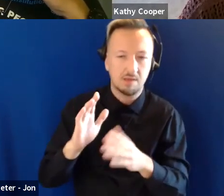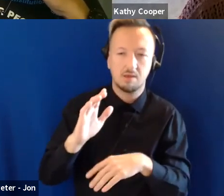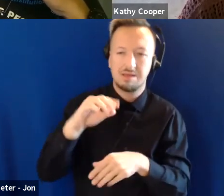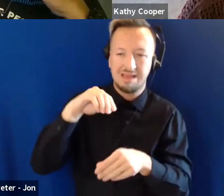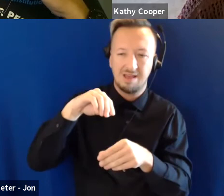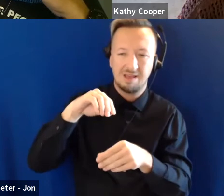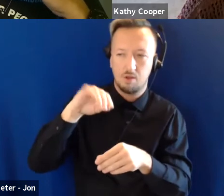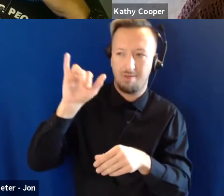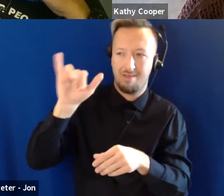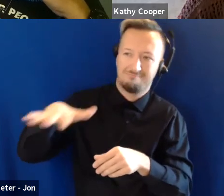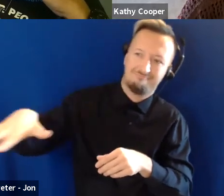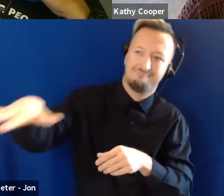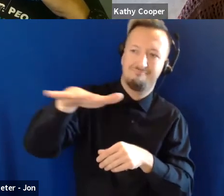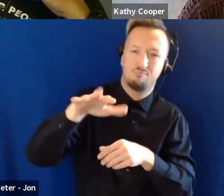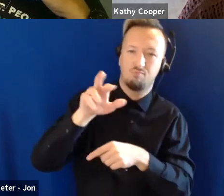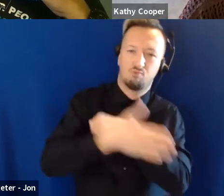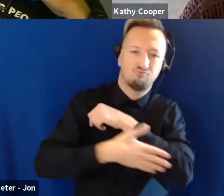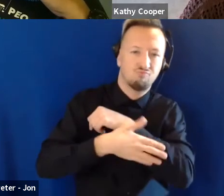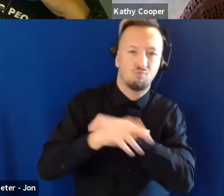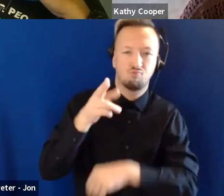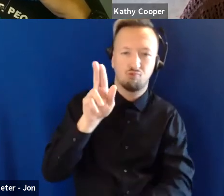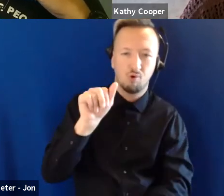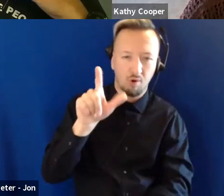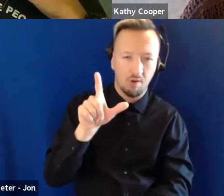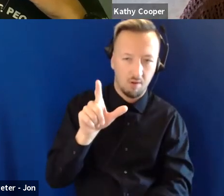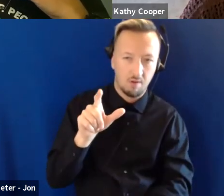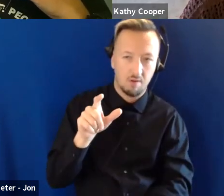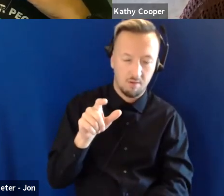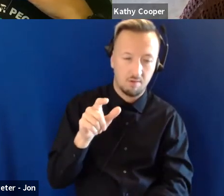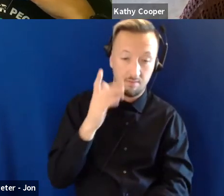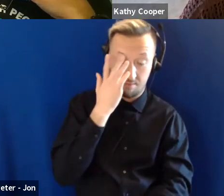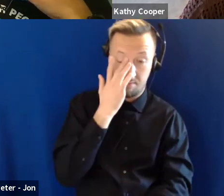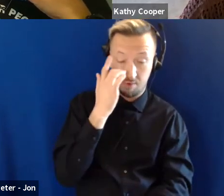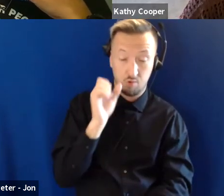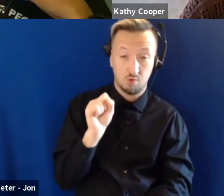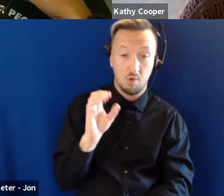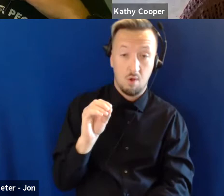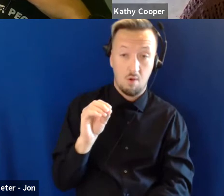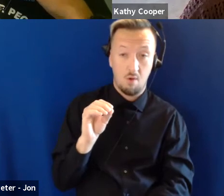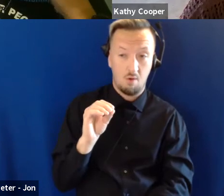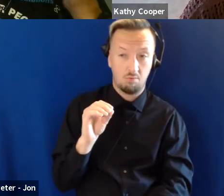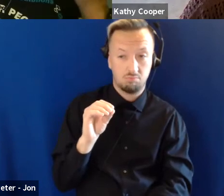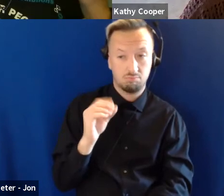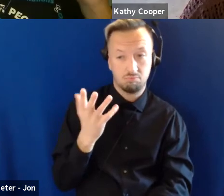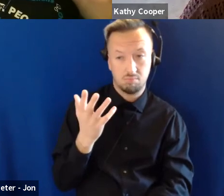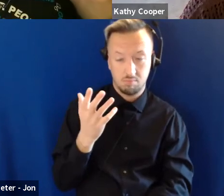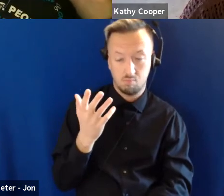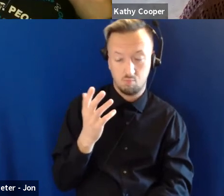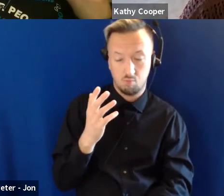those barriers. And so, so I guess with respect to the question